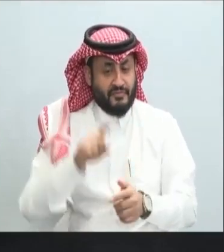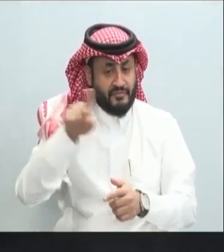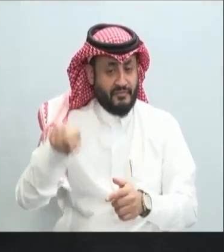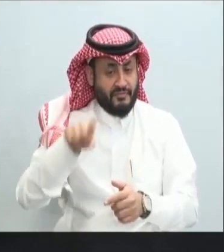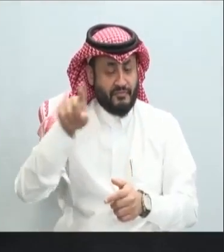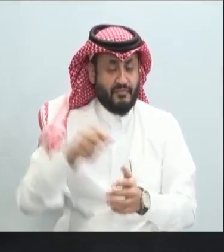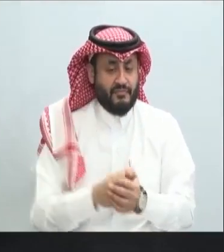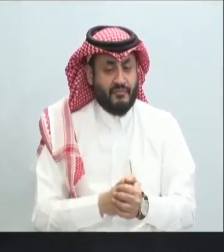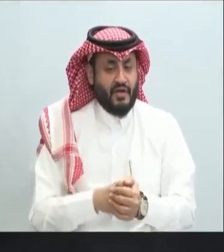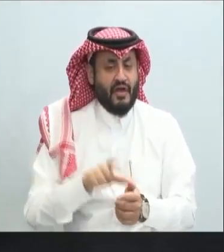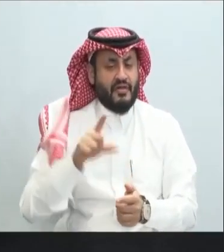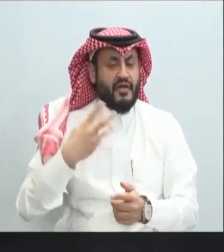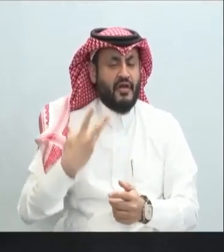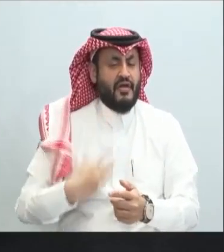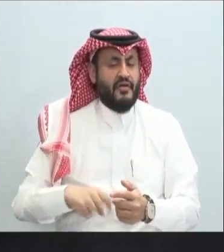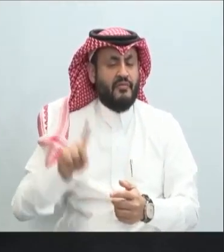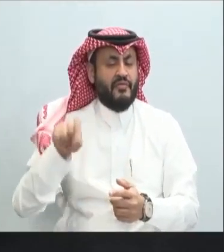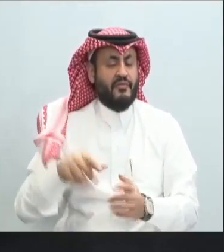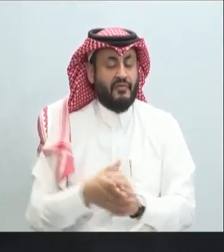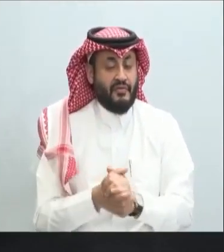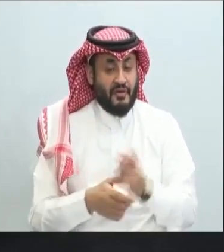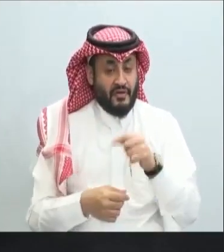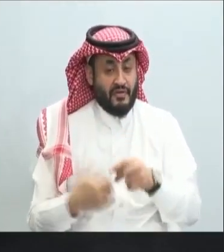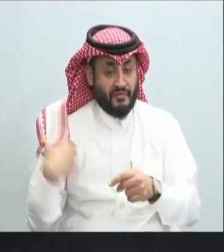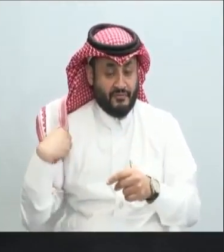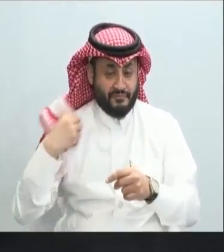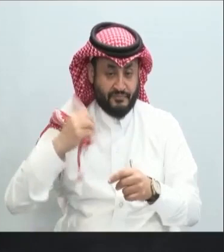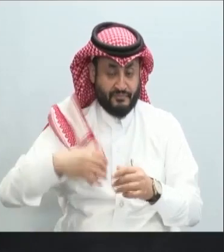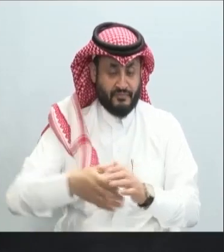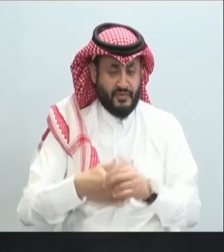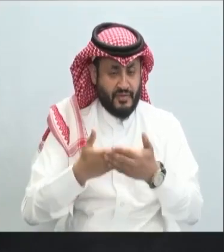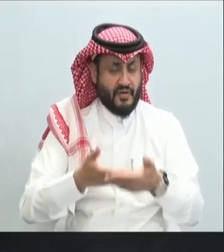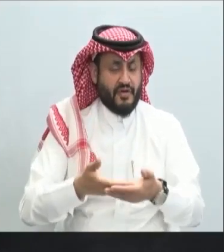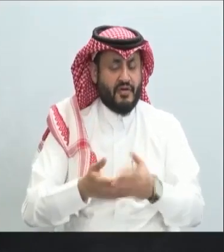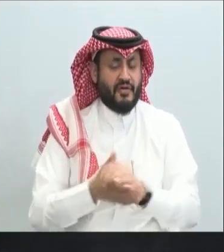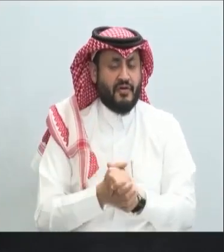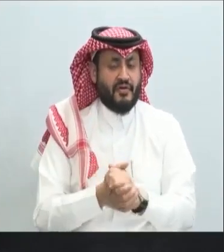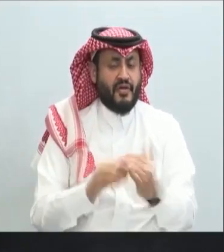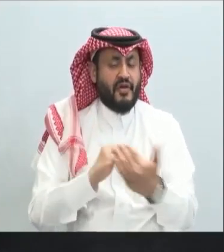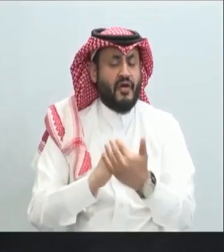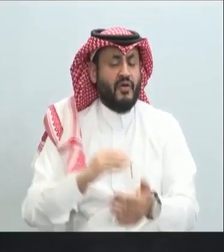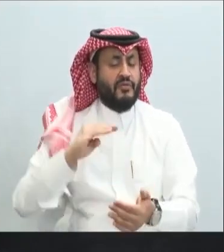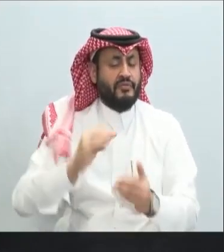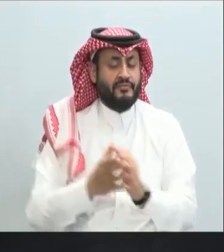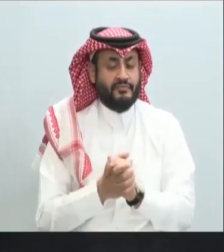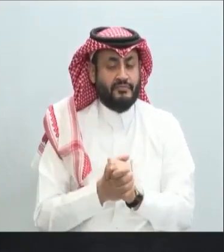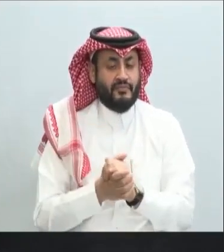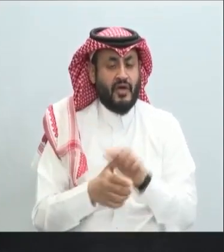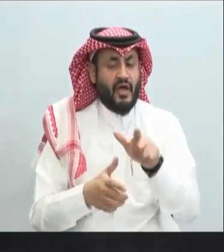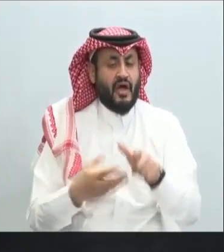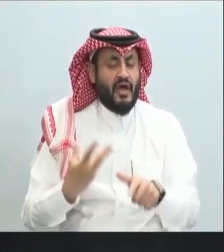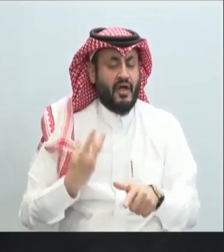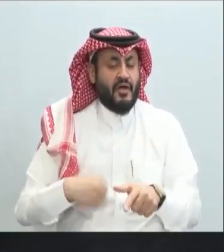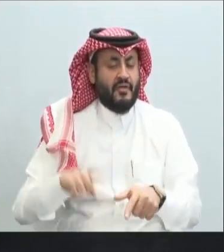what day do you like? And also it will help you learn what to say and how to express the day you